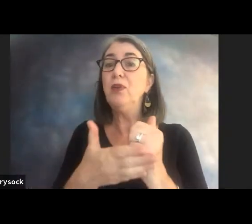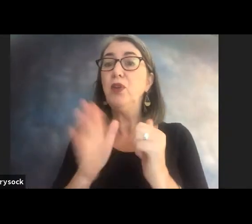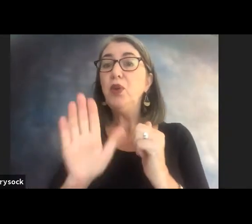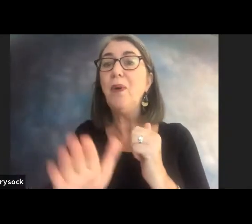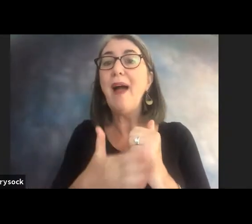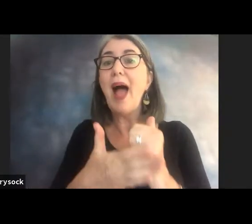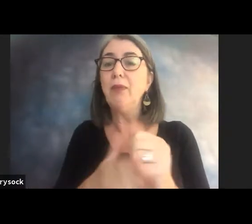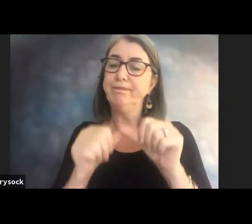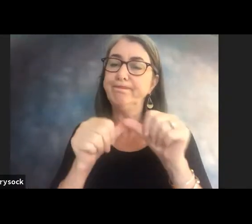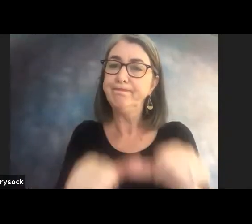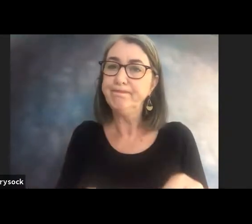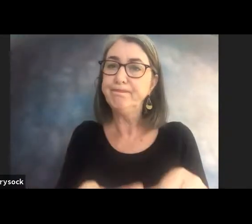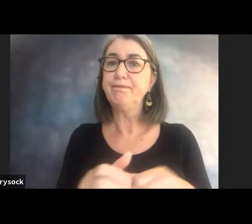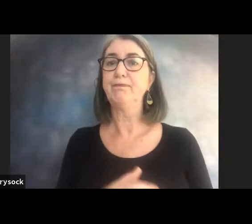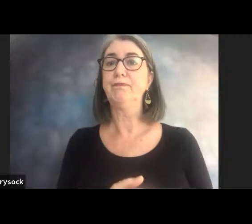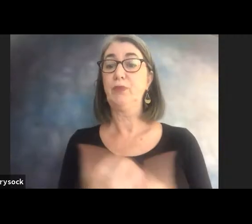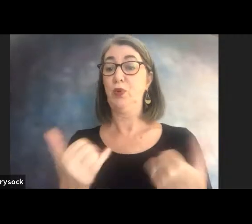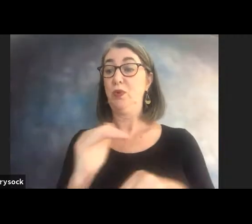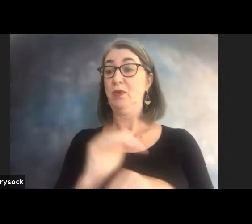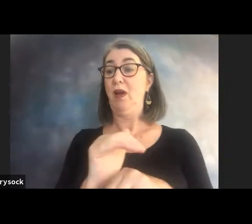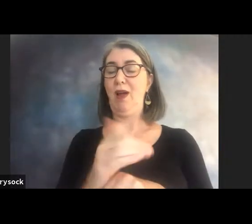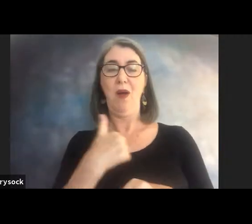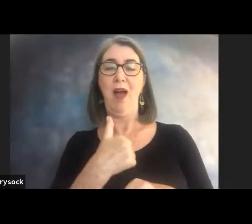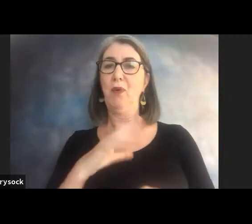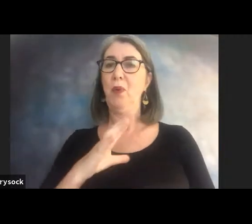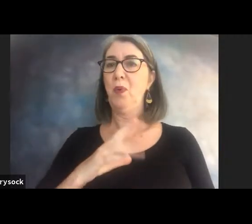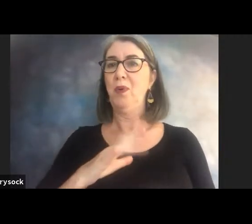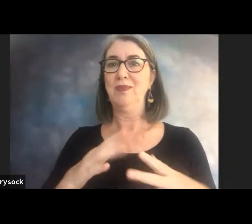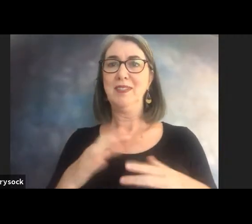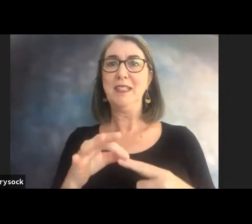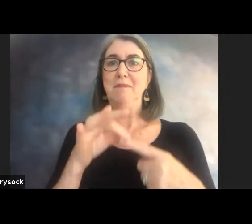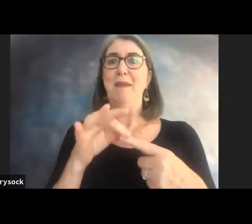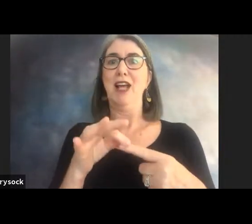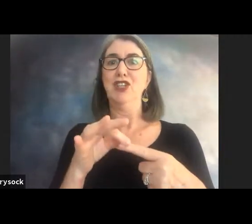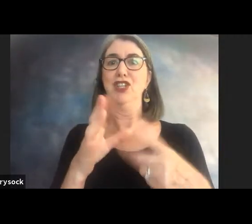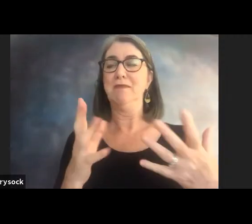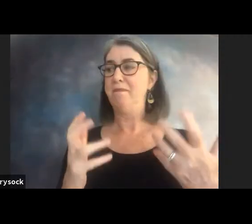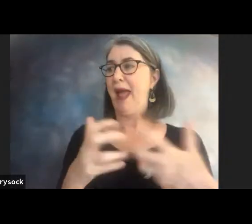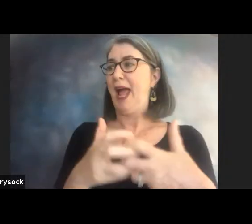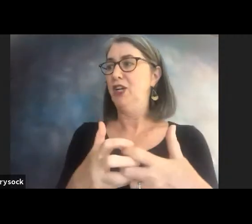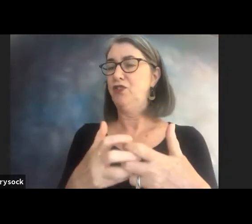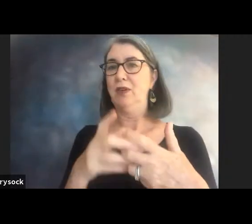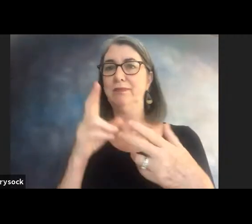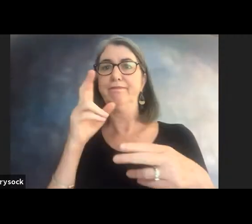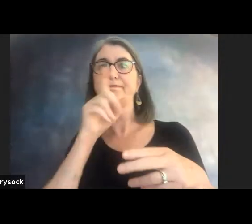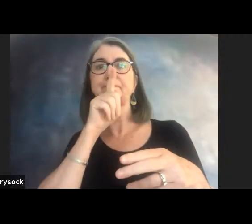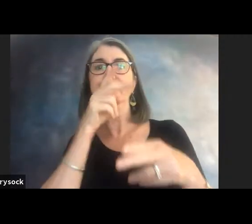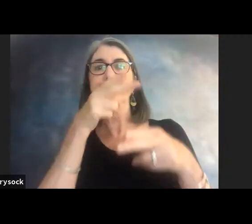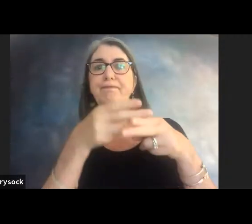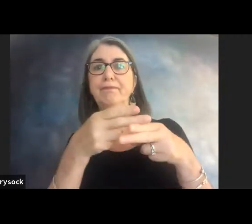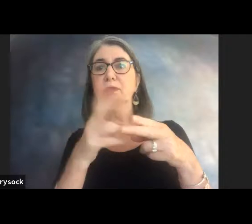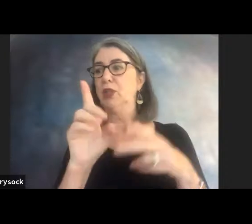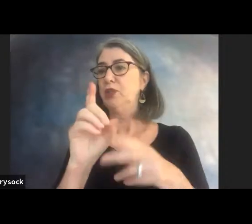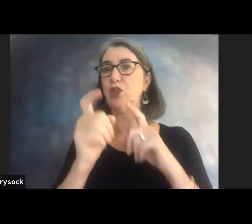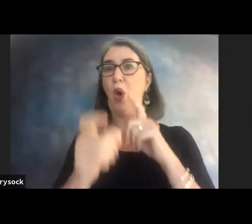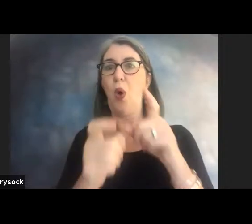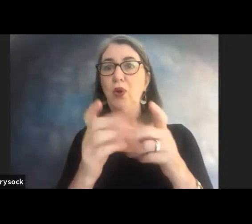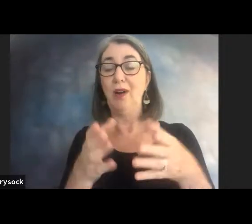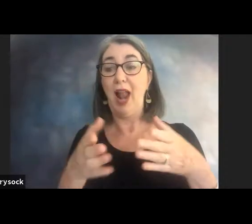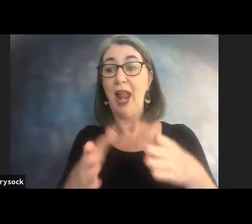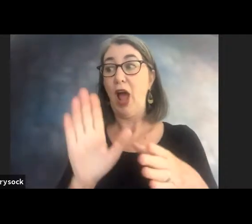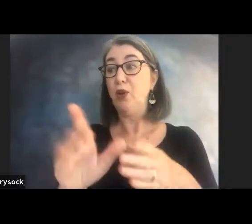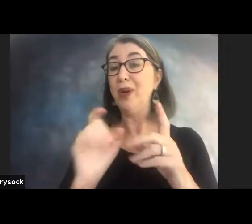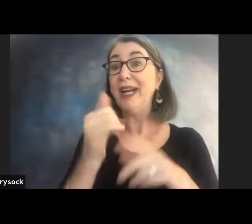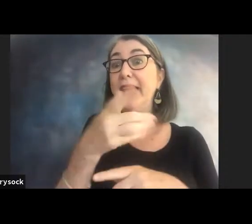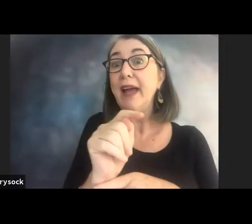sustain it. Tonight, we have a very special match from an anonymous donor that will allow your gift to make an